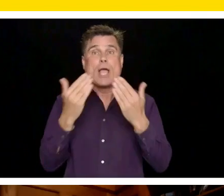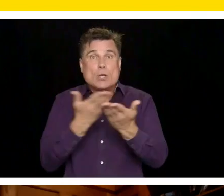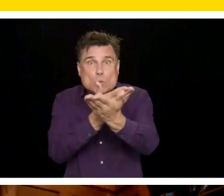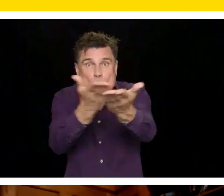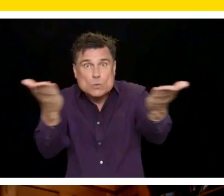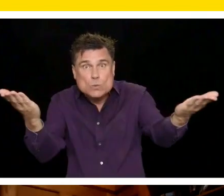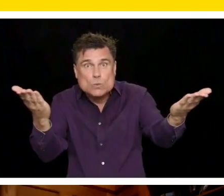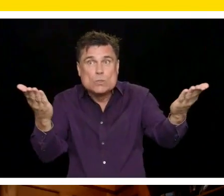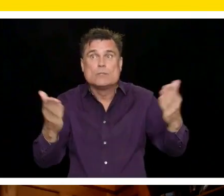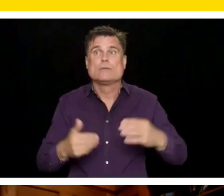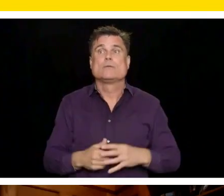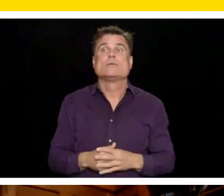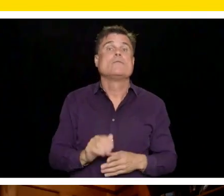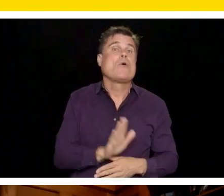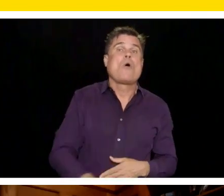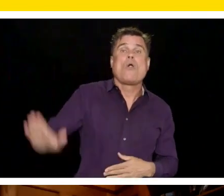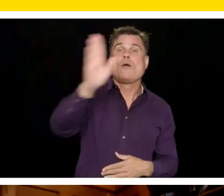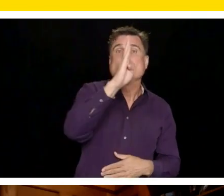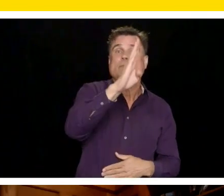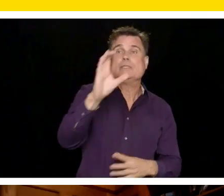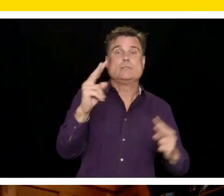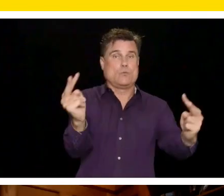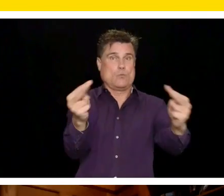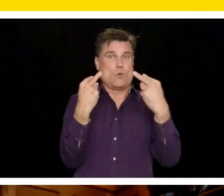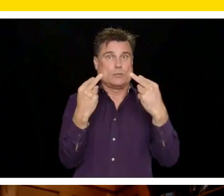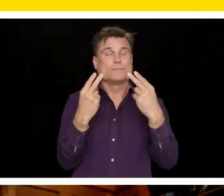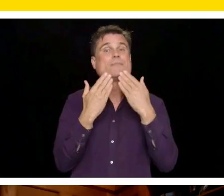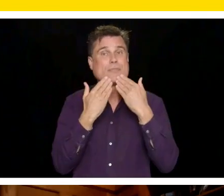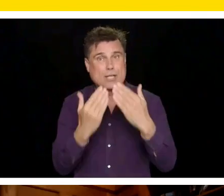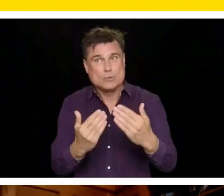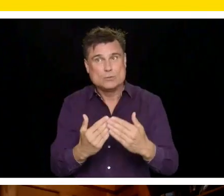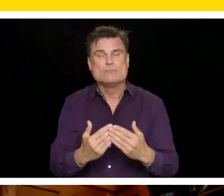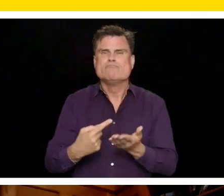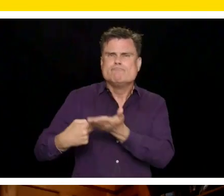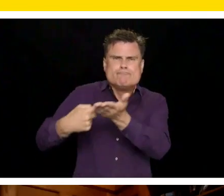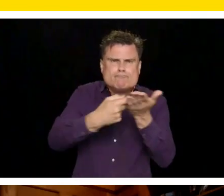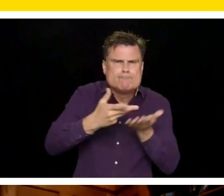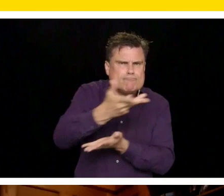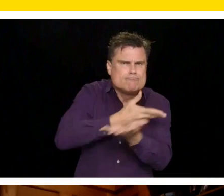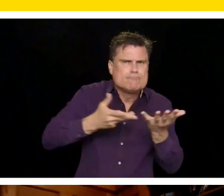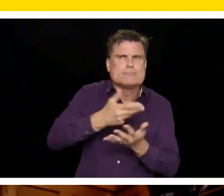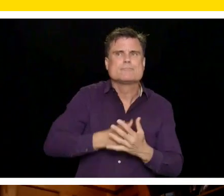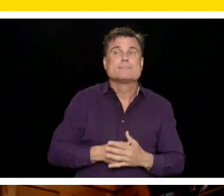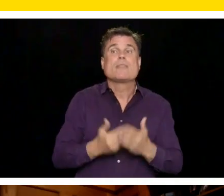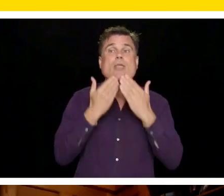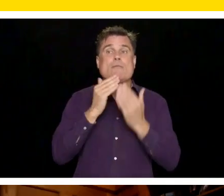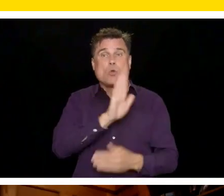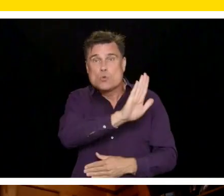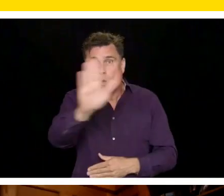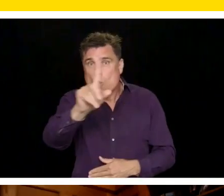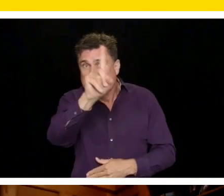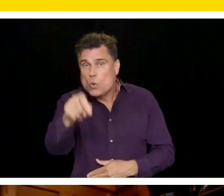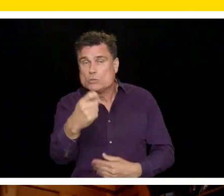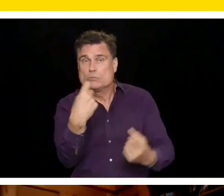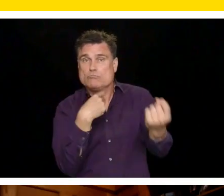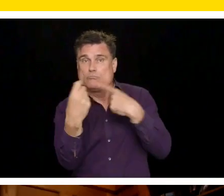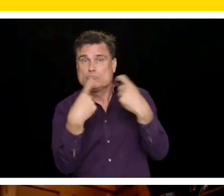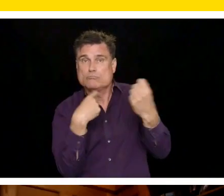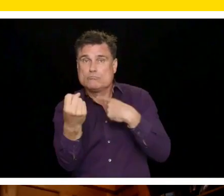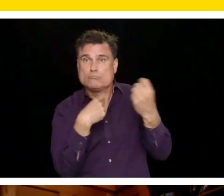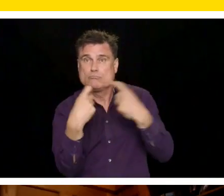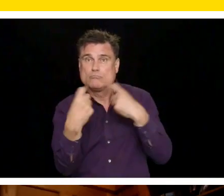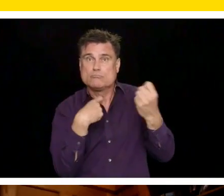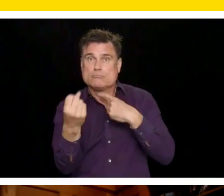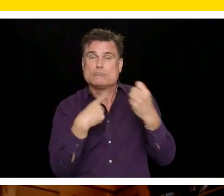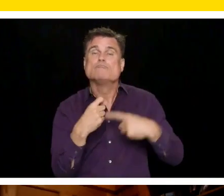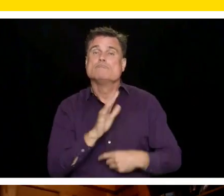submitted questions, both online, and those who sent questions in ahead of time. There is no doubt, absolutely no